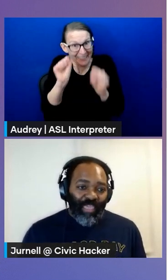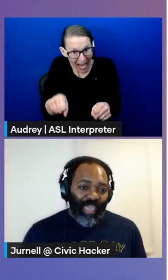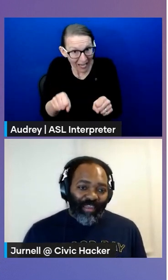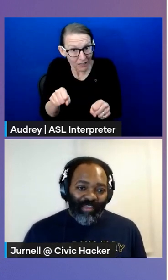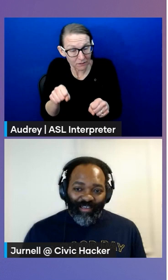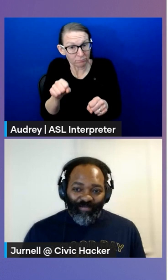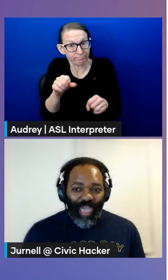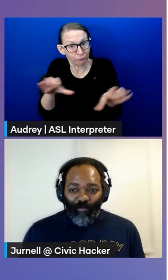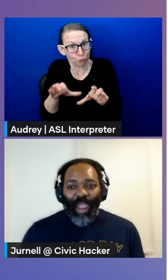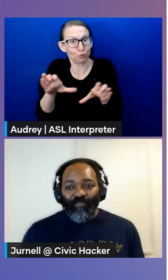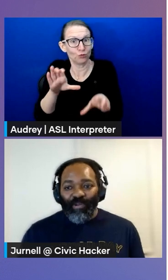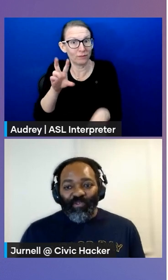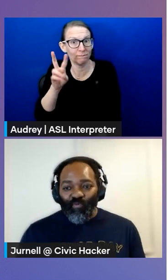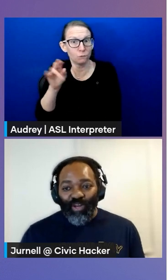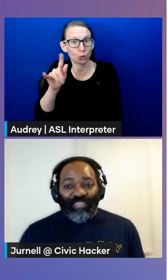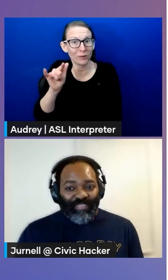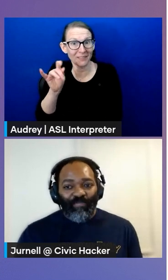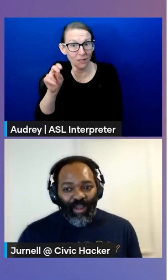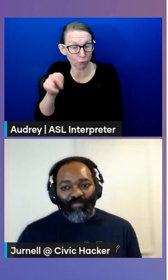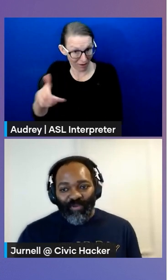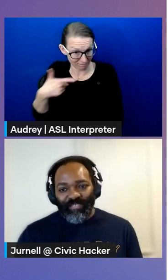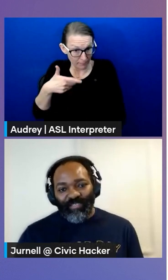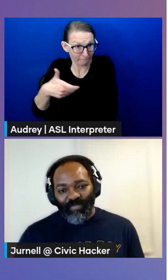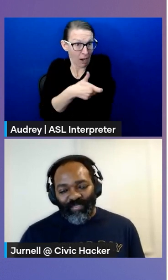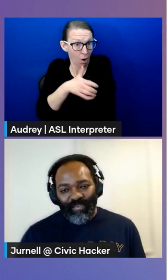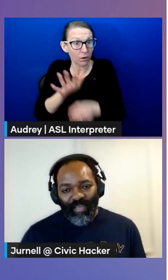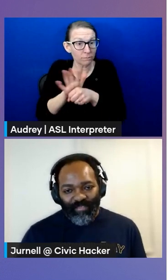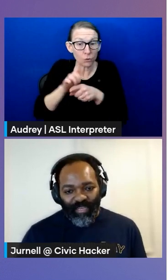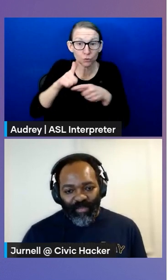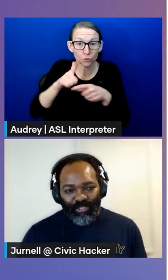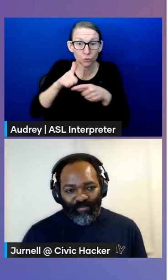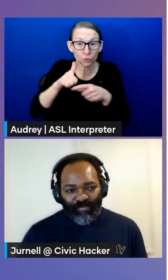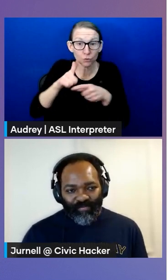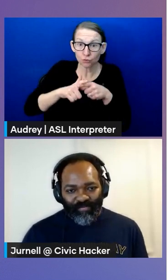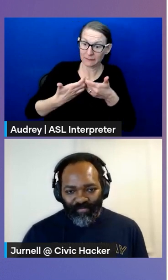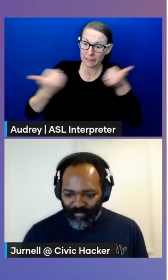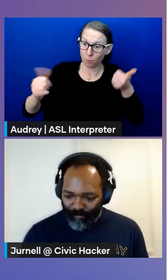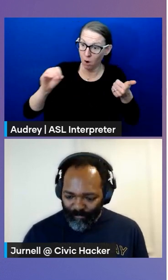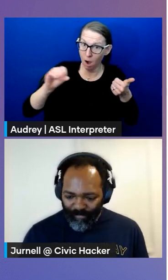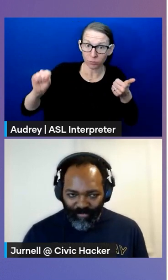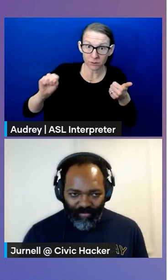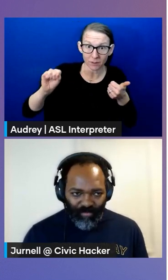or even can have powerful enough to run a separate operating system as an image.